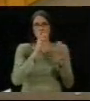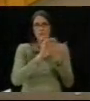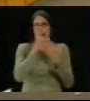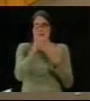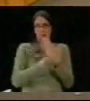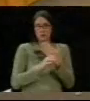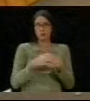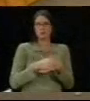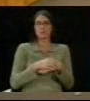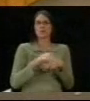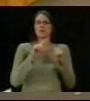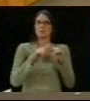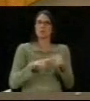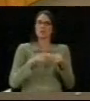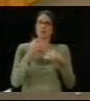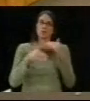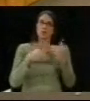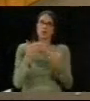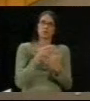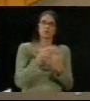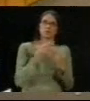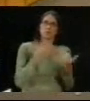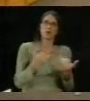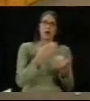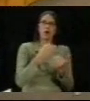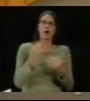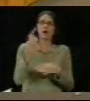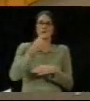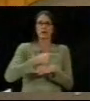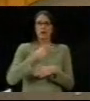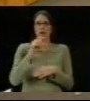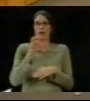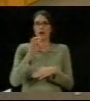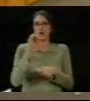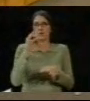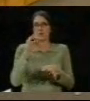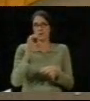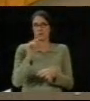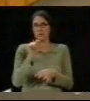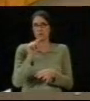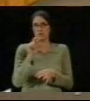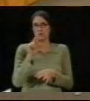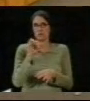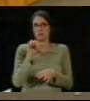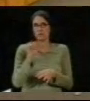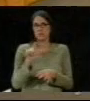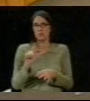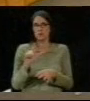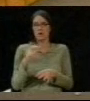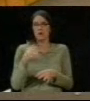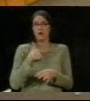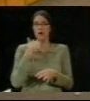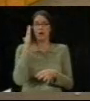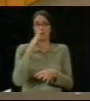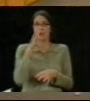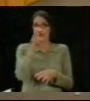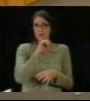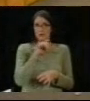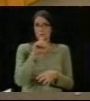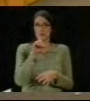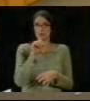It depends on the process between now and the date of trial. I would assume, David,